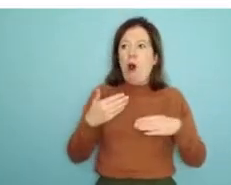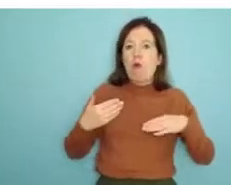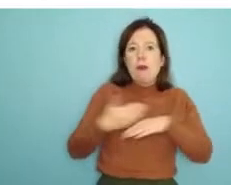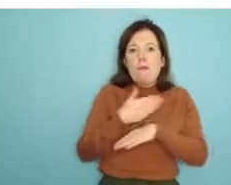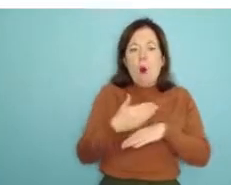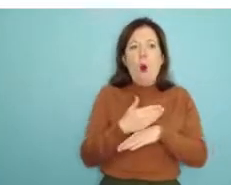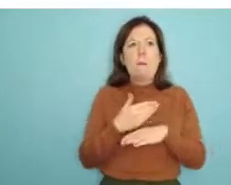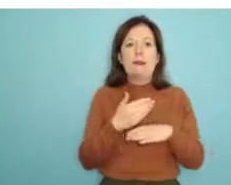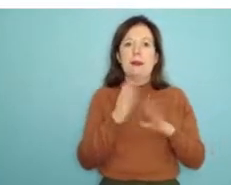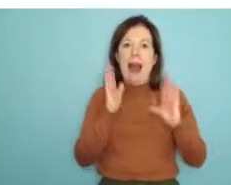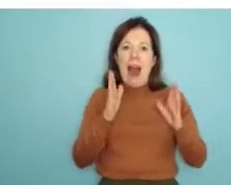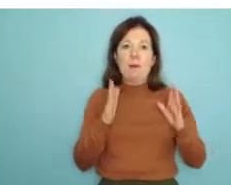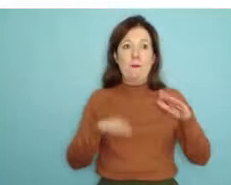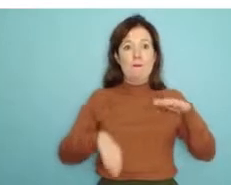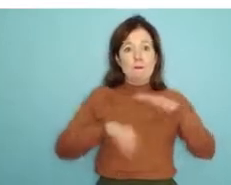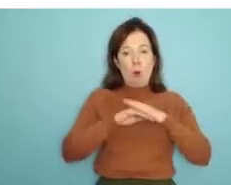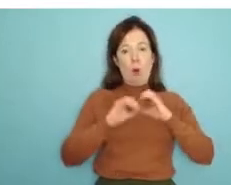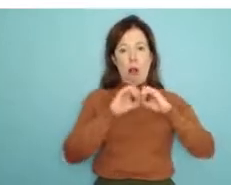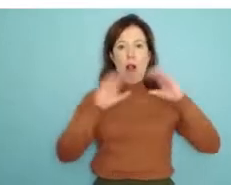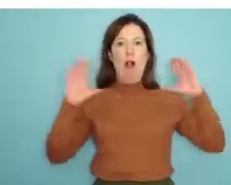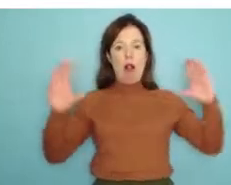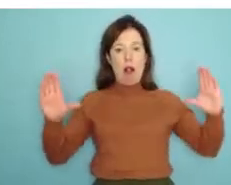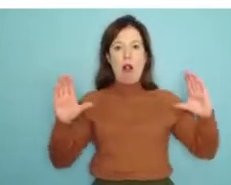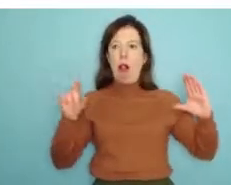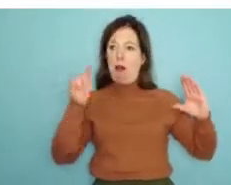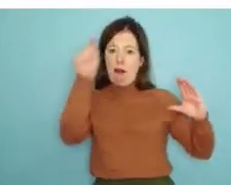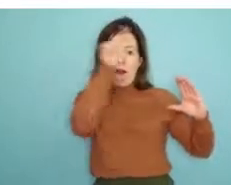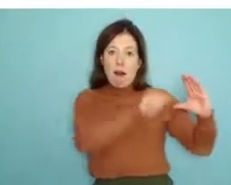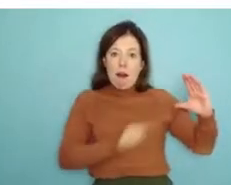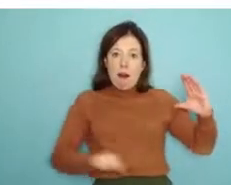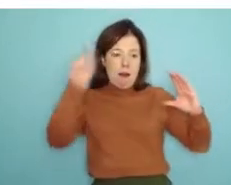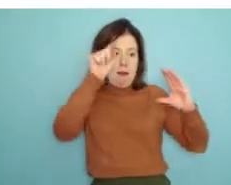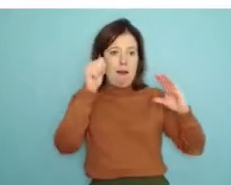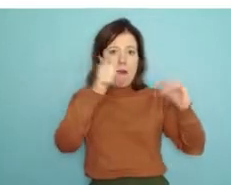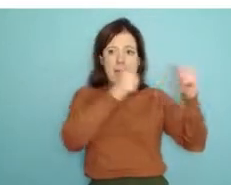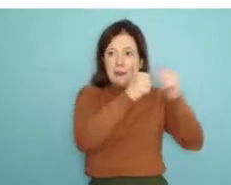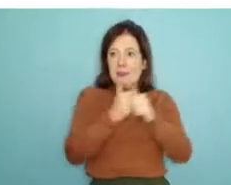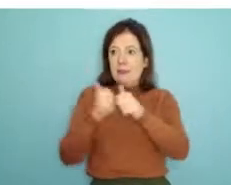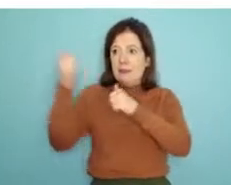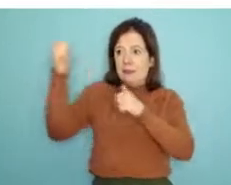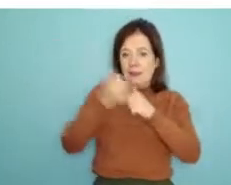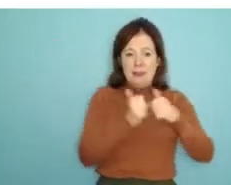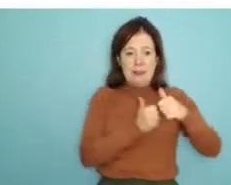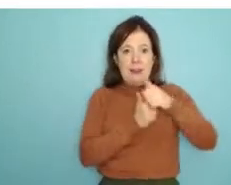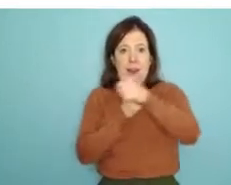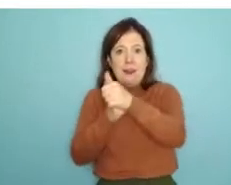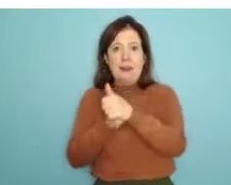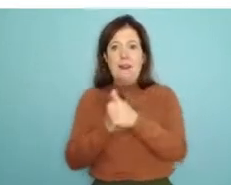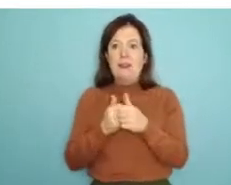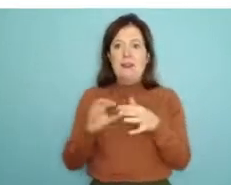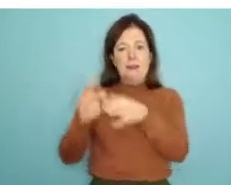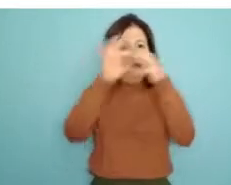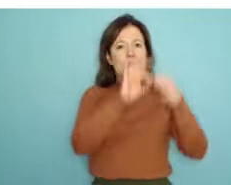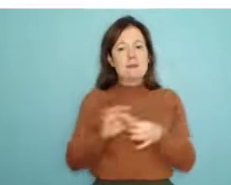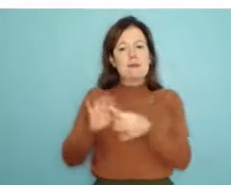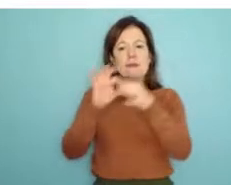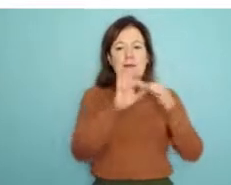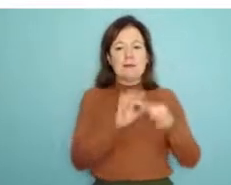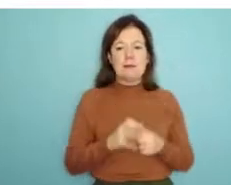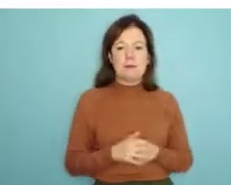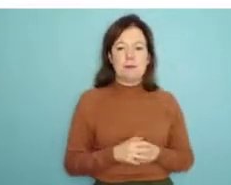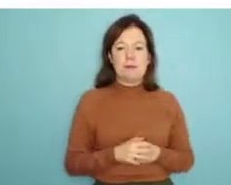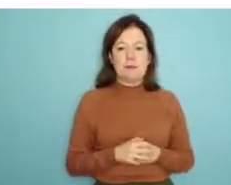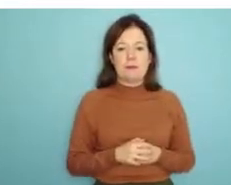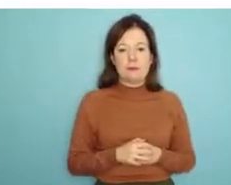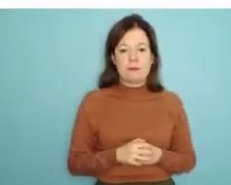collectively and looking at how we help each other and how we support each other in doing that. And there's been some fantastic